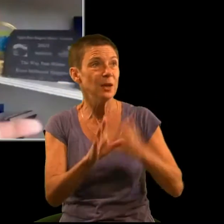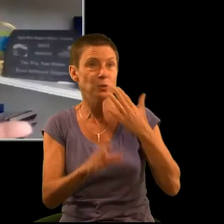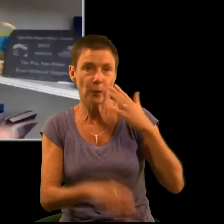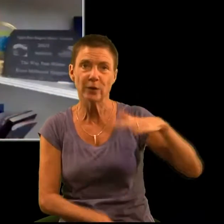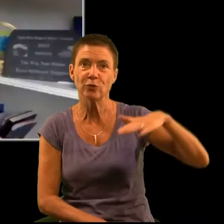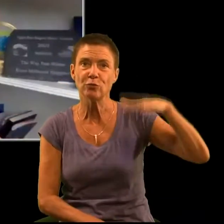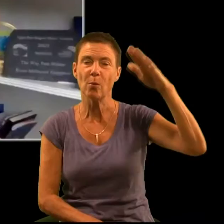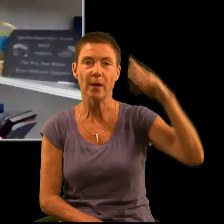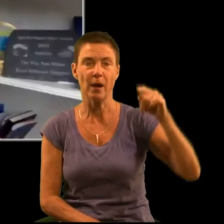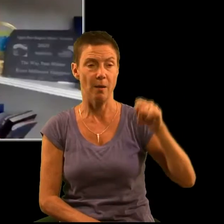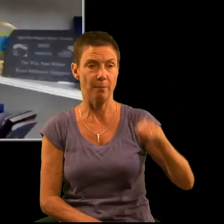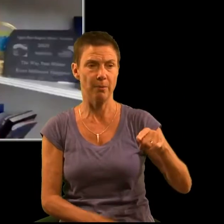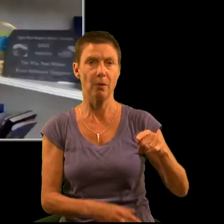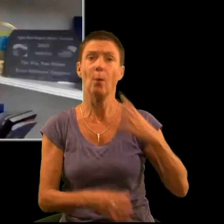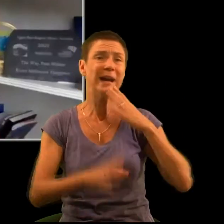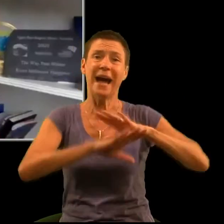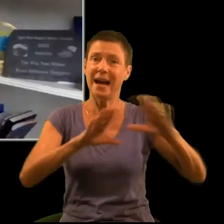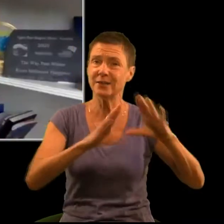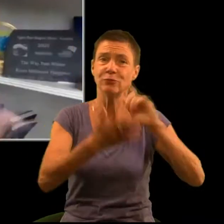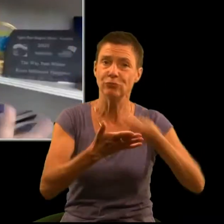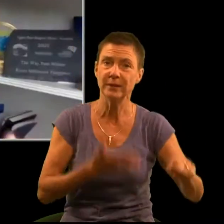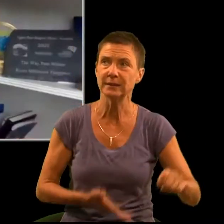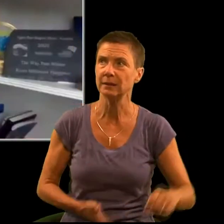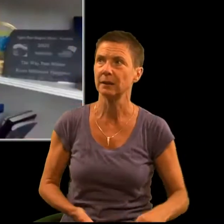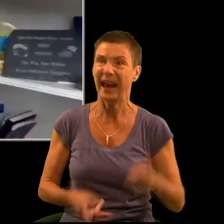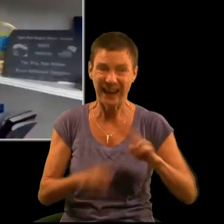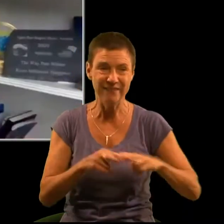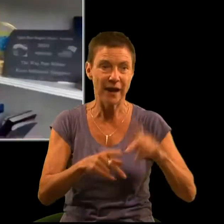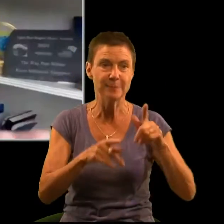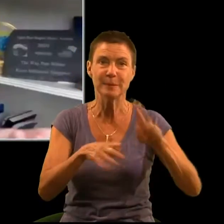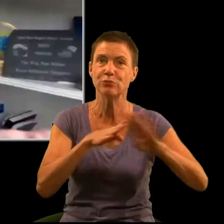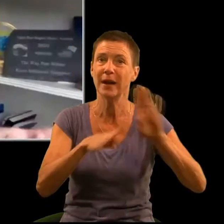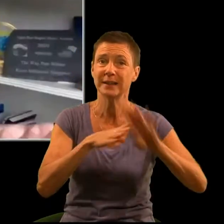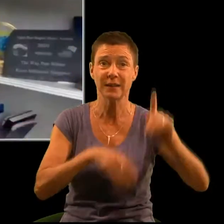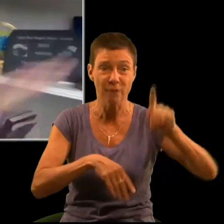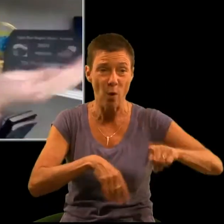just stopped writing, then think how good I'd be now.